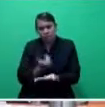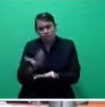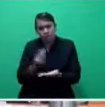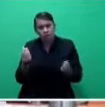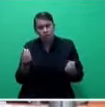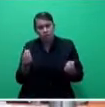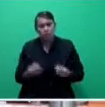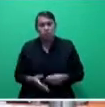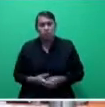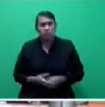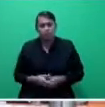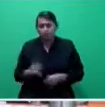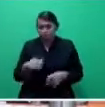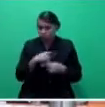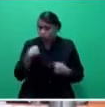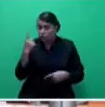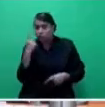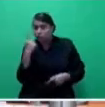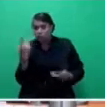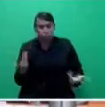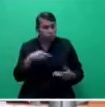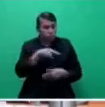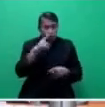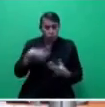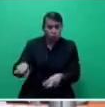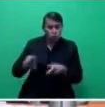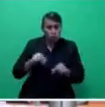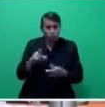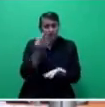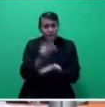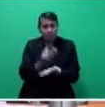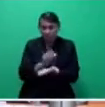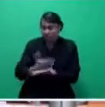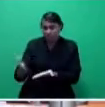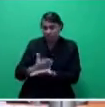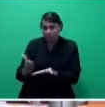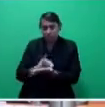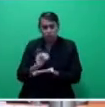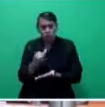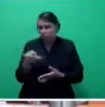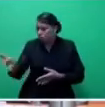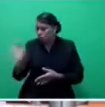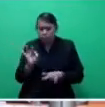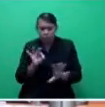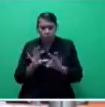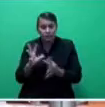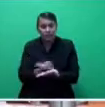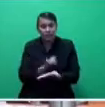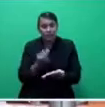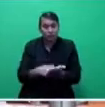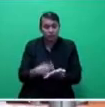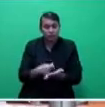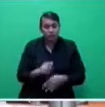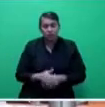obviously, as people, for example, withdraw their funds from the FNPF, or they dip into their savings. So when you have more savings, there's the